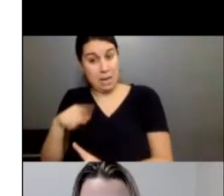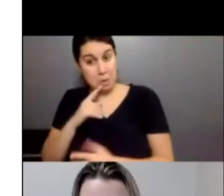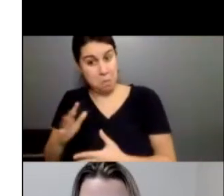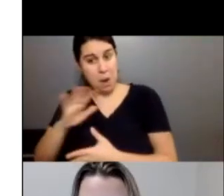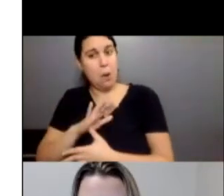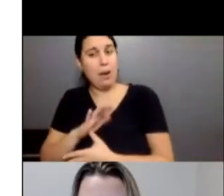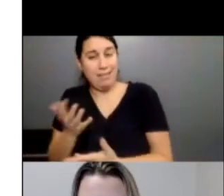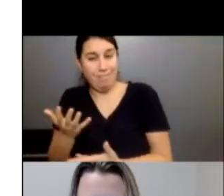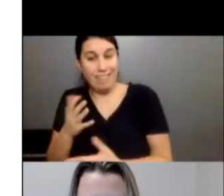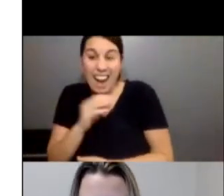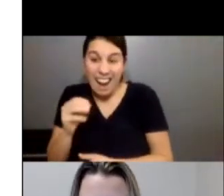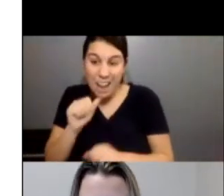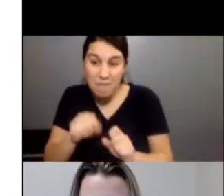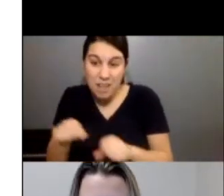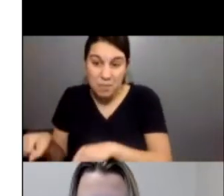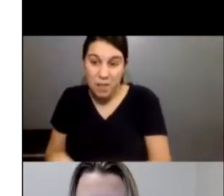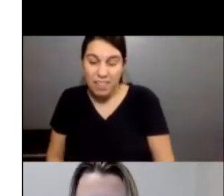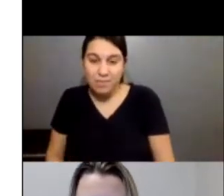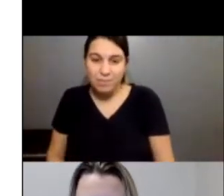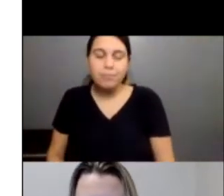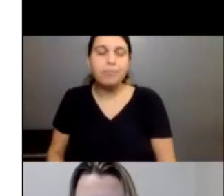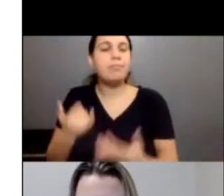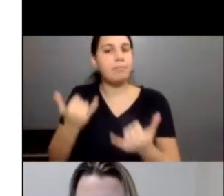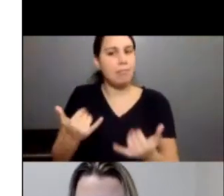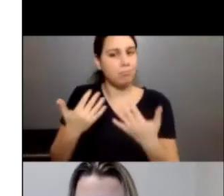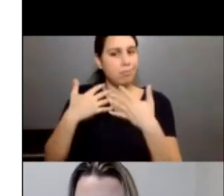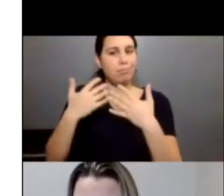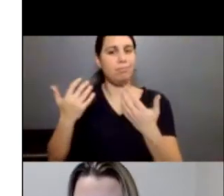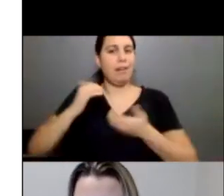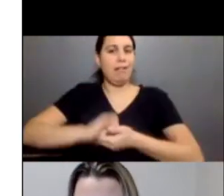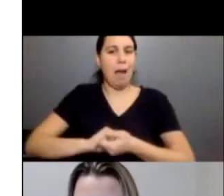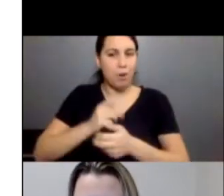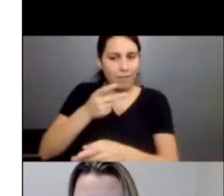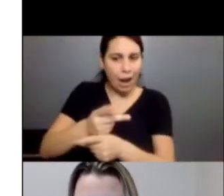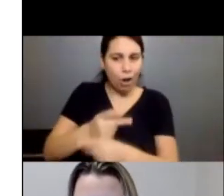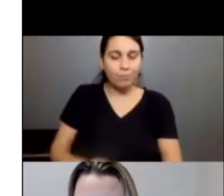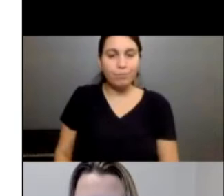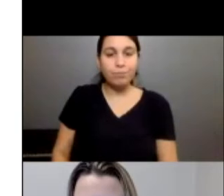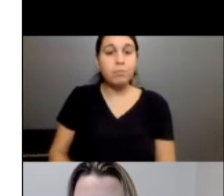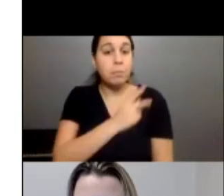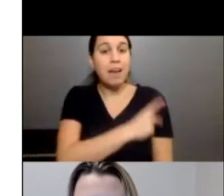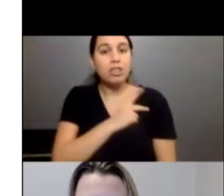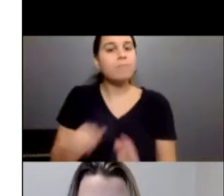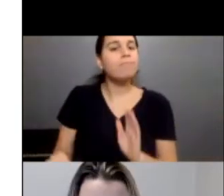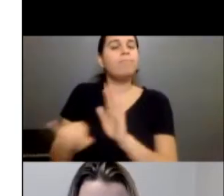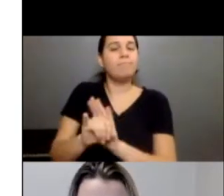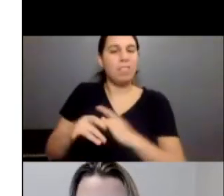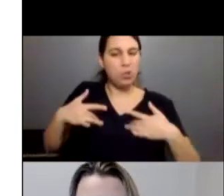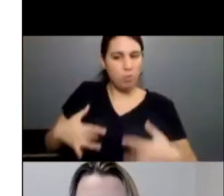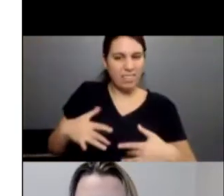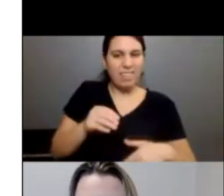possible. So enter collaborative care. Patients have already identified depression, anxiety needs through